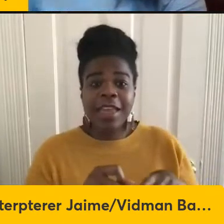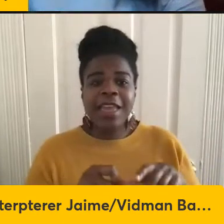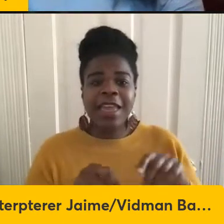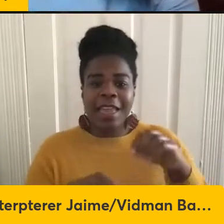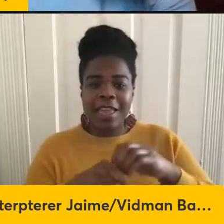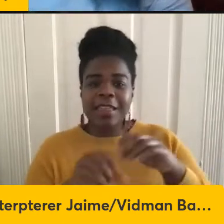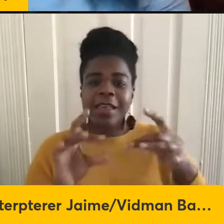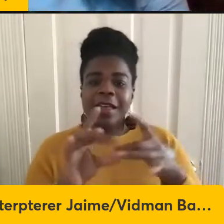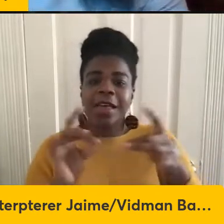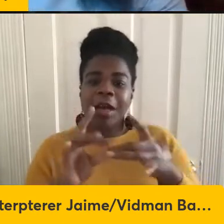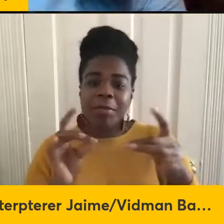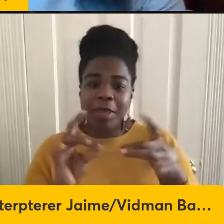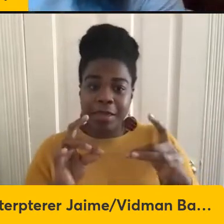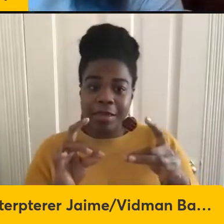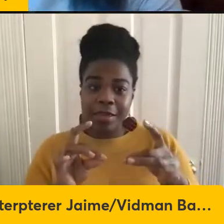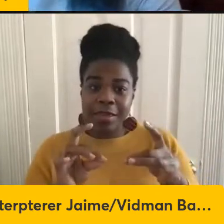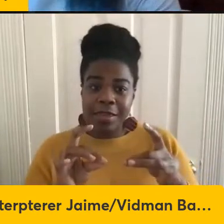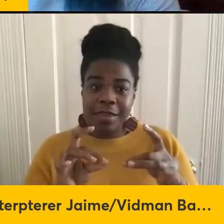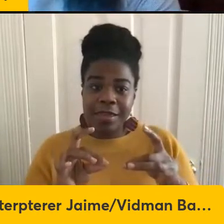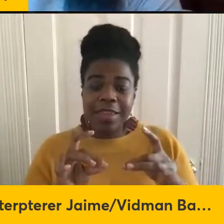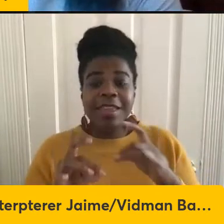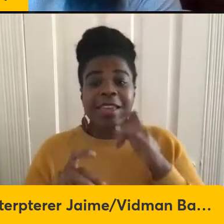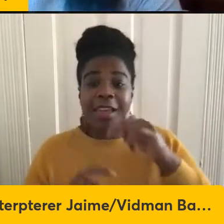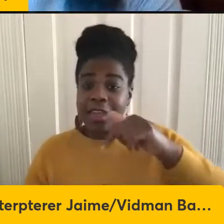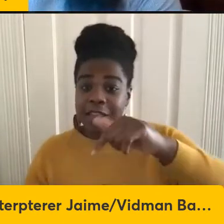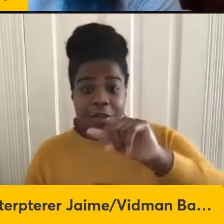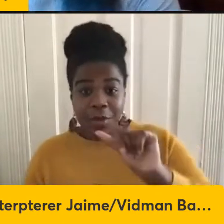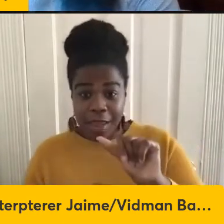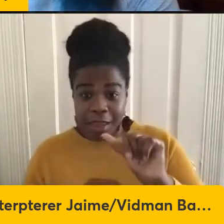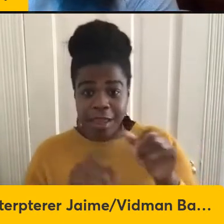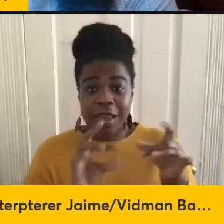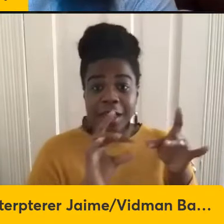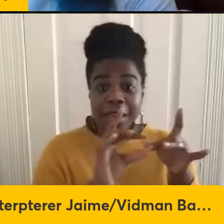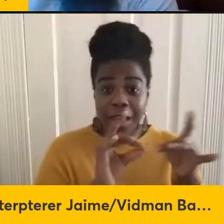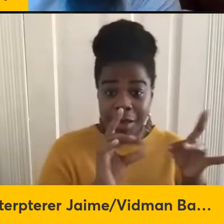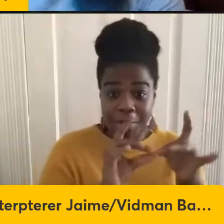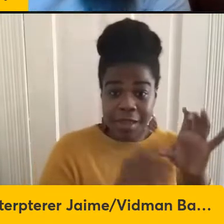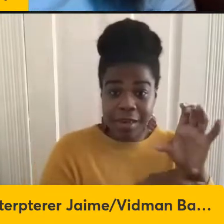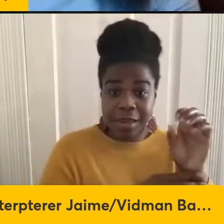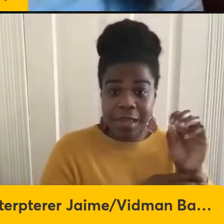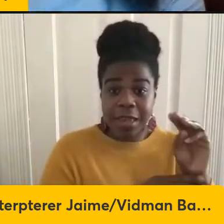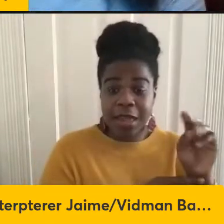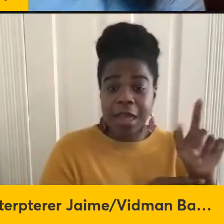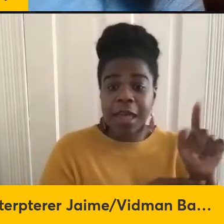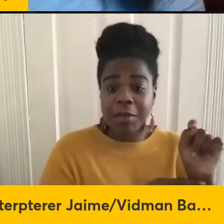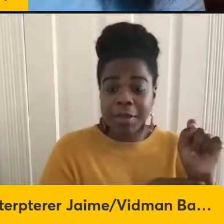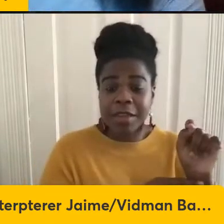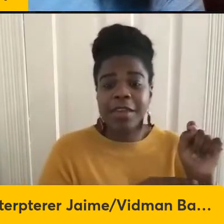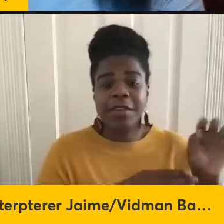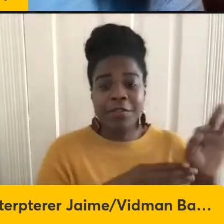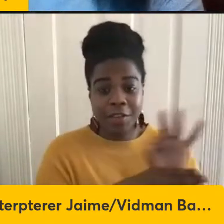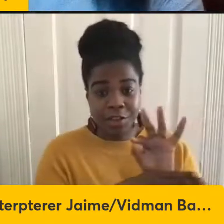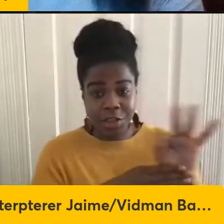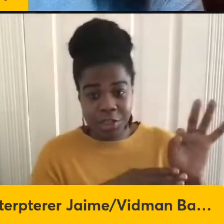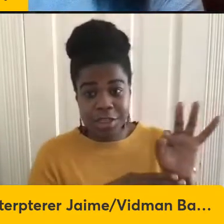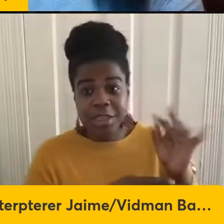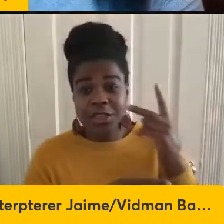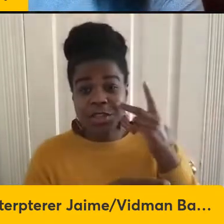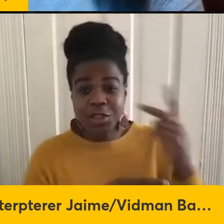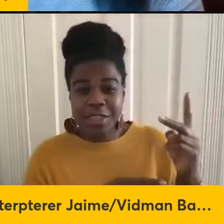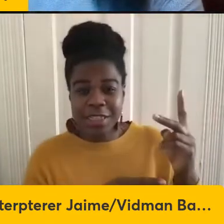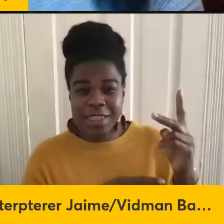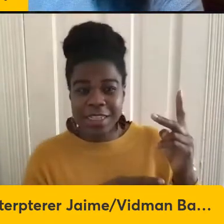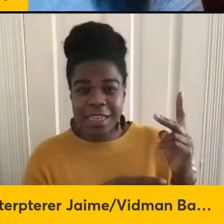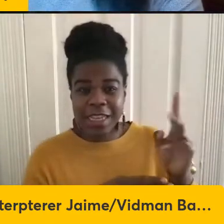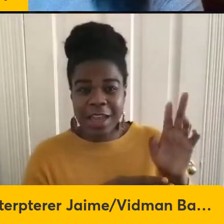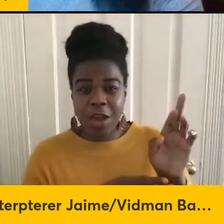platform. Not the Q&A, but using the comment function that you should see to your